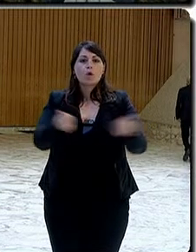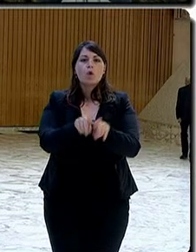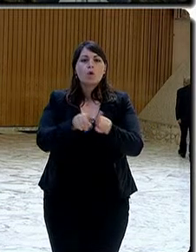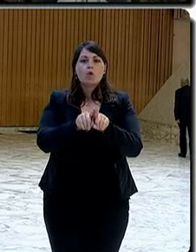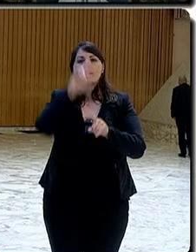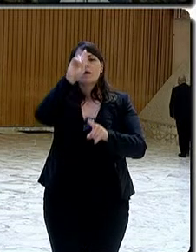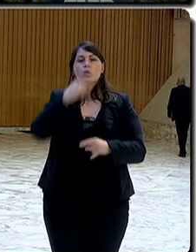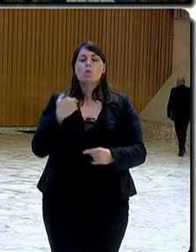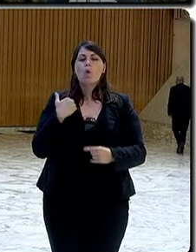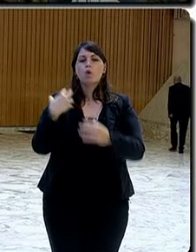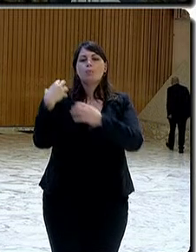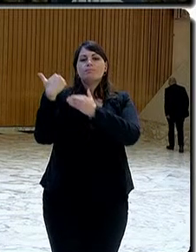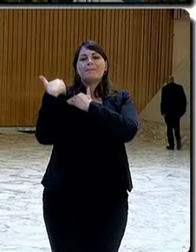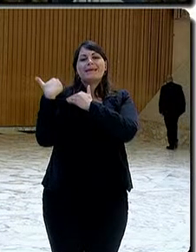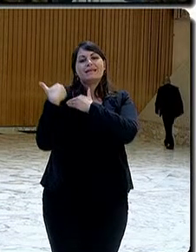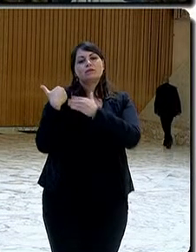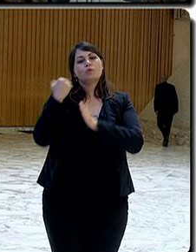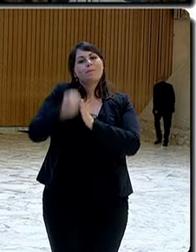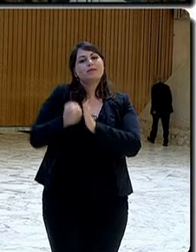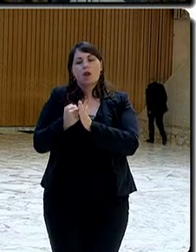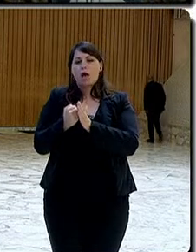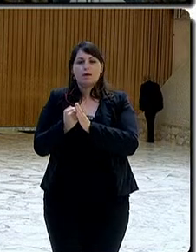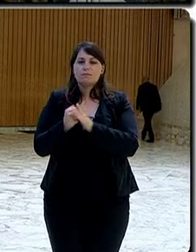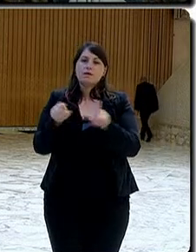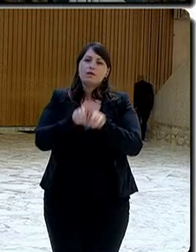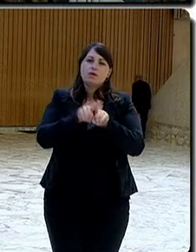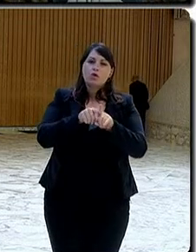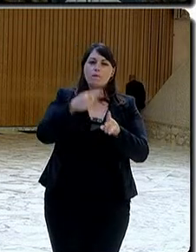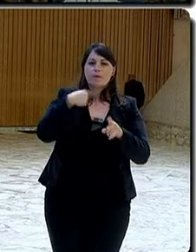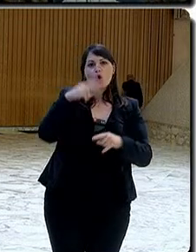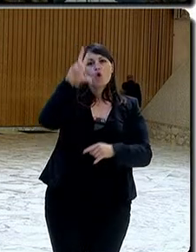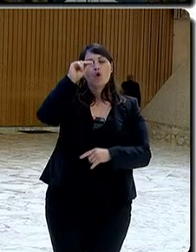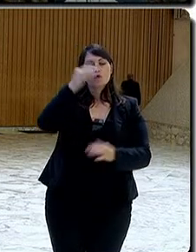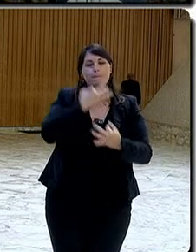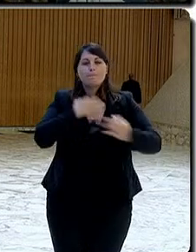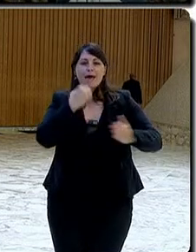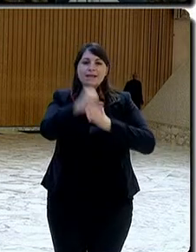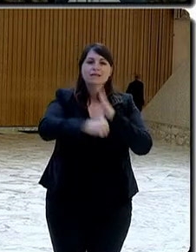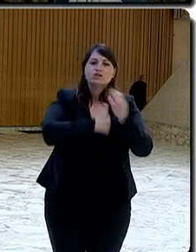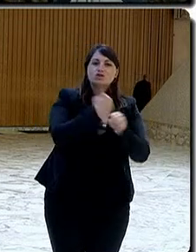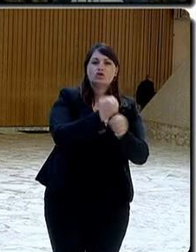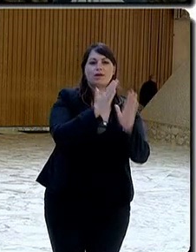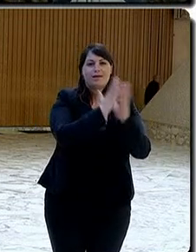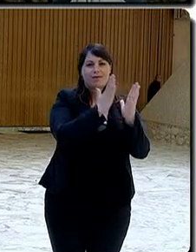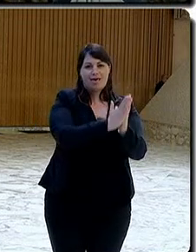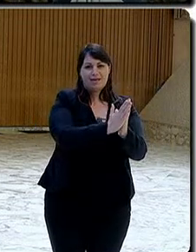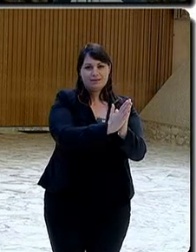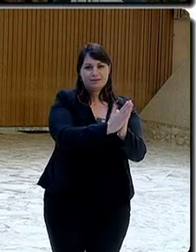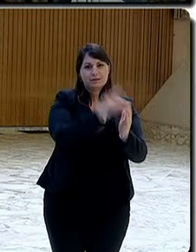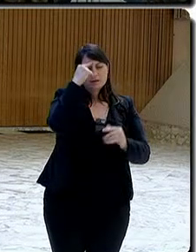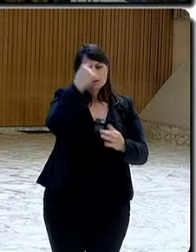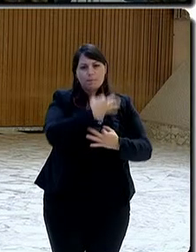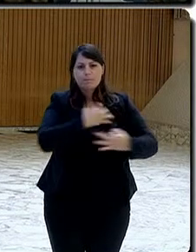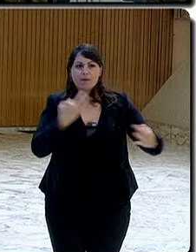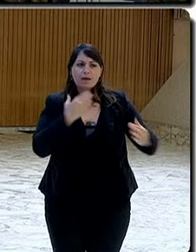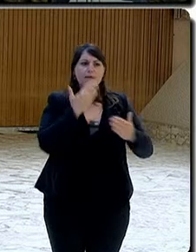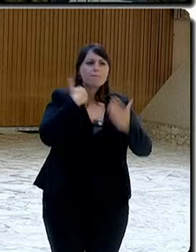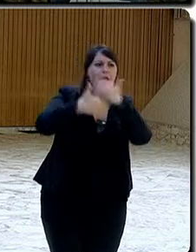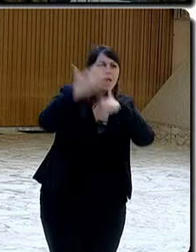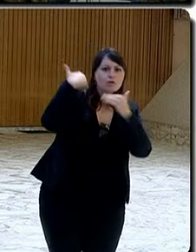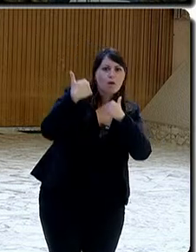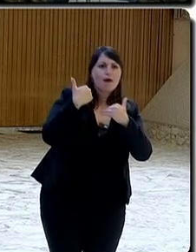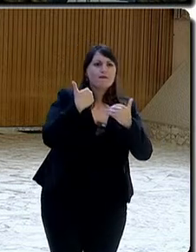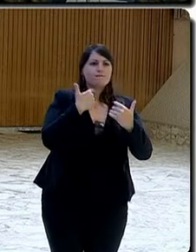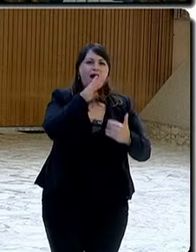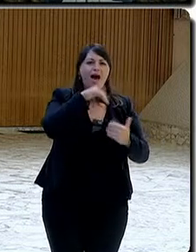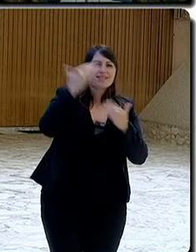who spends most of his life in the ancient and medieval worlds and who wondered how past societies treated their elders.